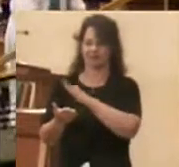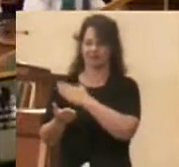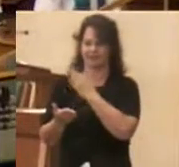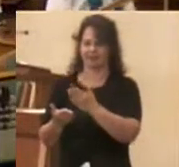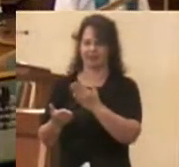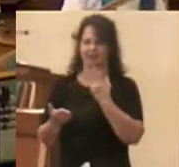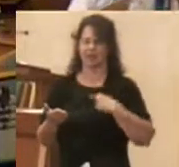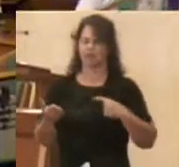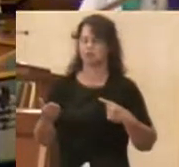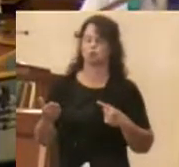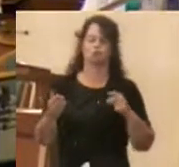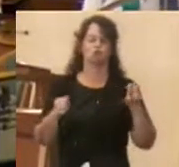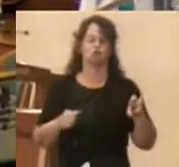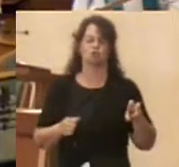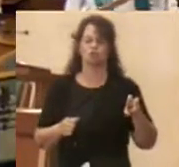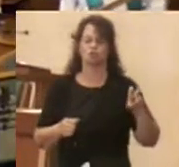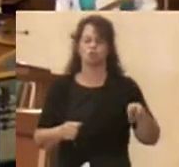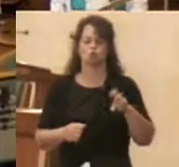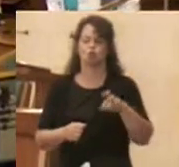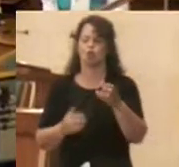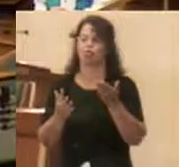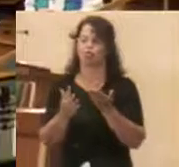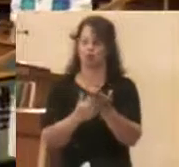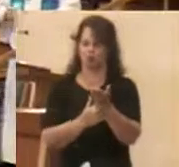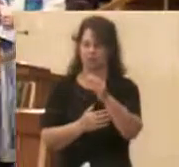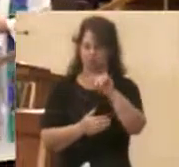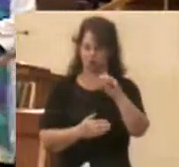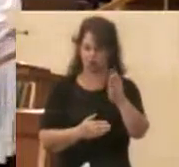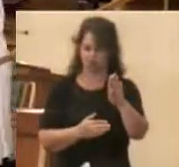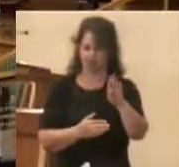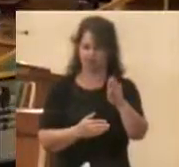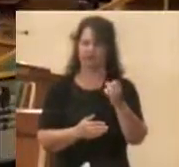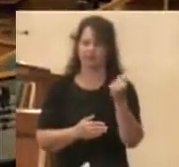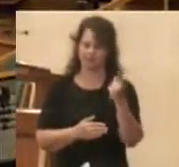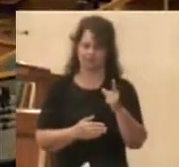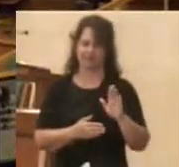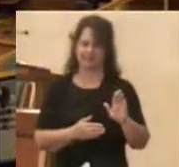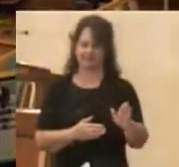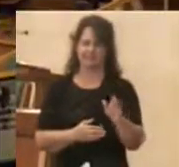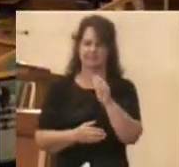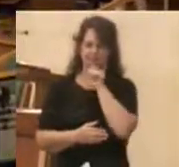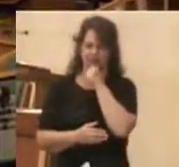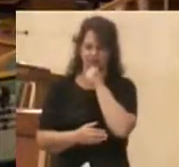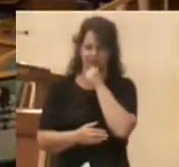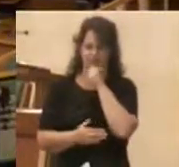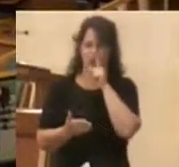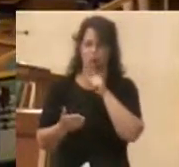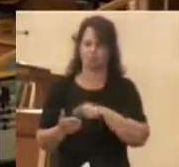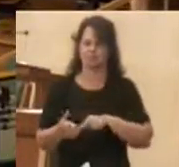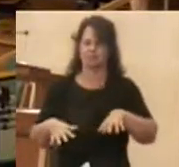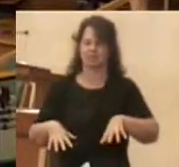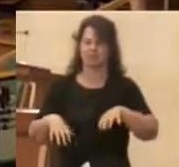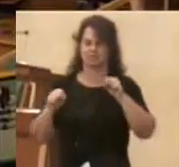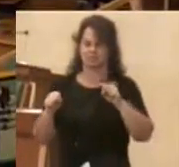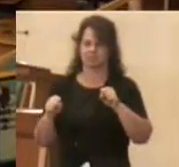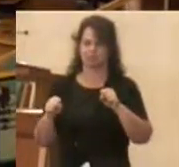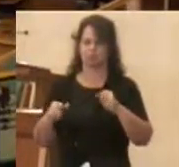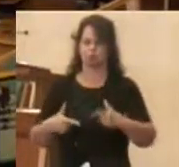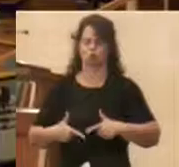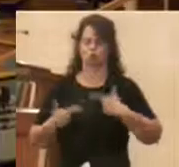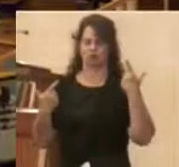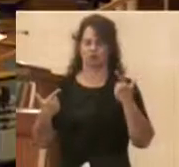Job and just understanding sufferings and what it takes to kind of survive through that. And so as we look back at the Bible, the song